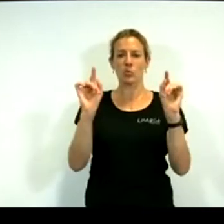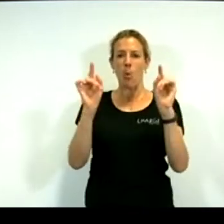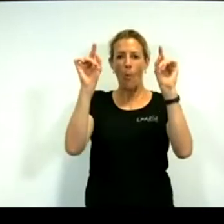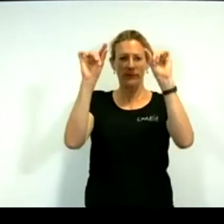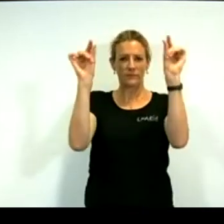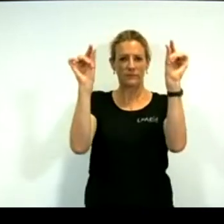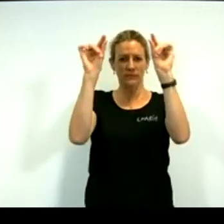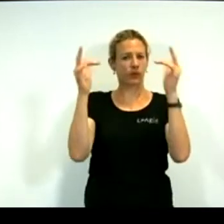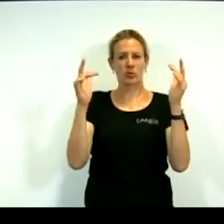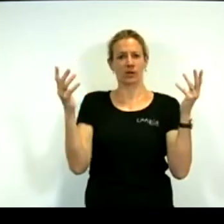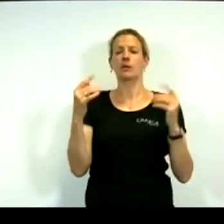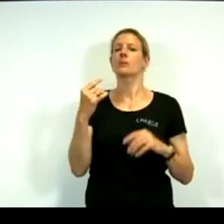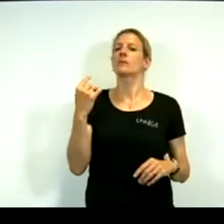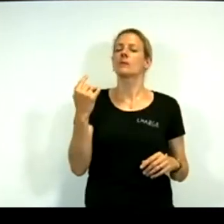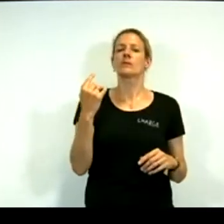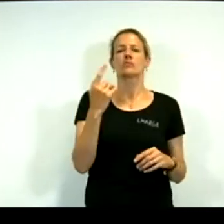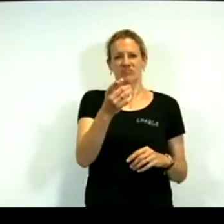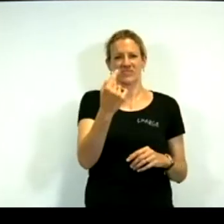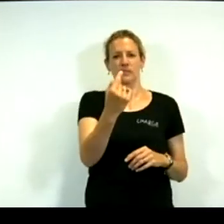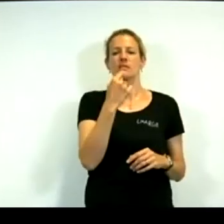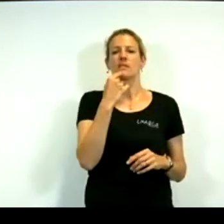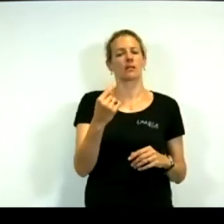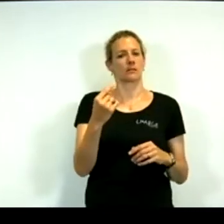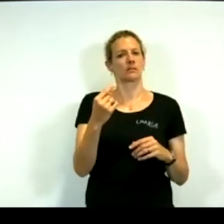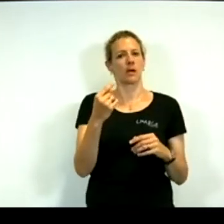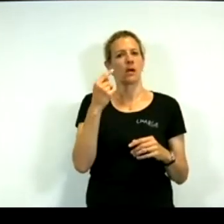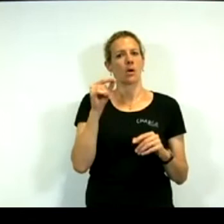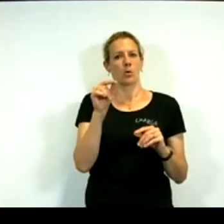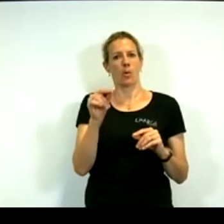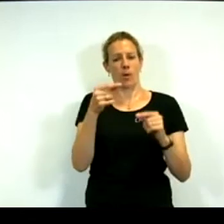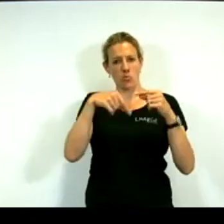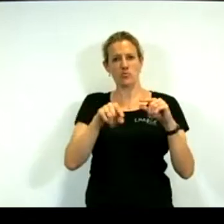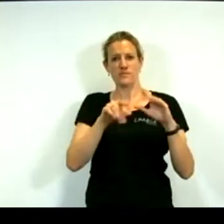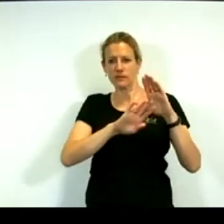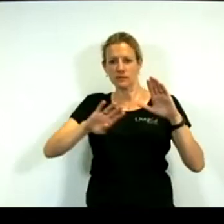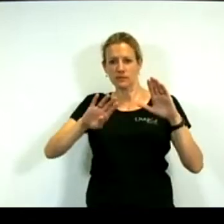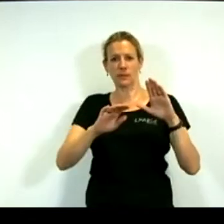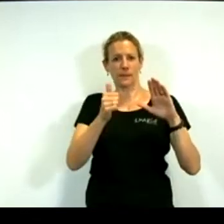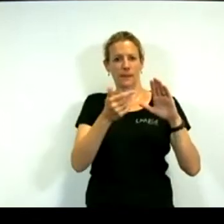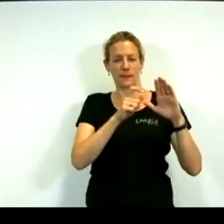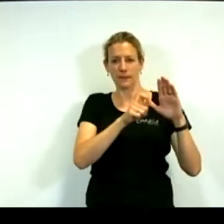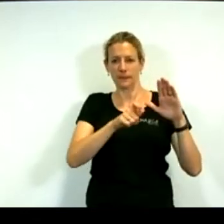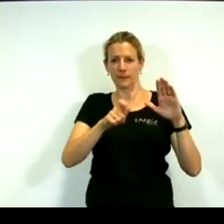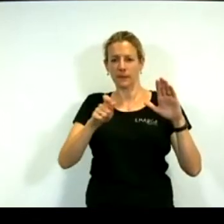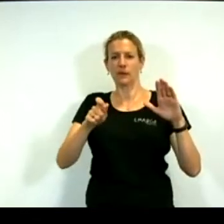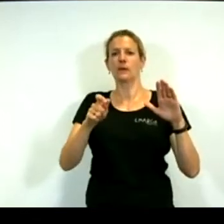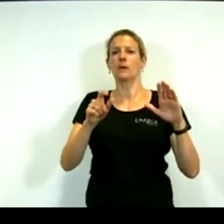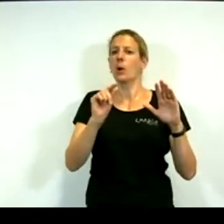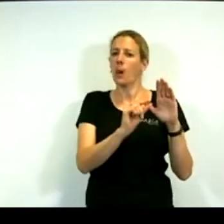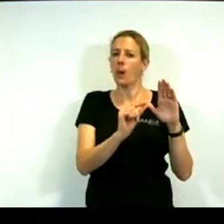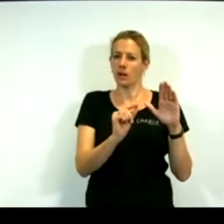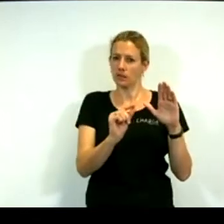which is great observation by the doctor. So there might be a few small ones which usually don't present a visual